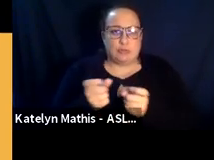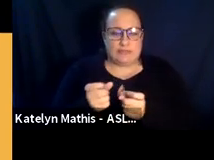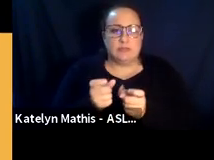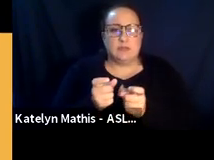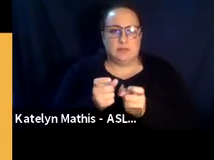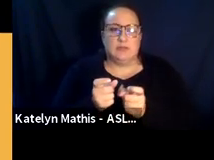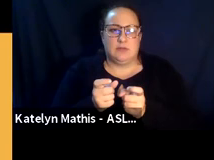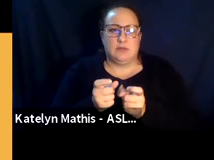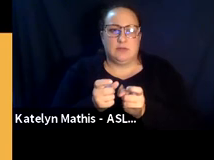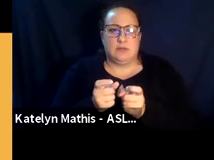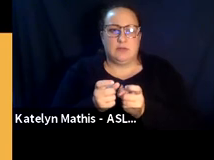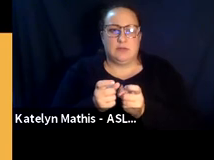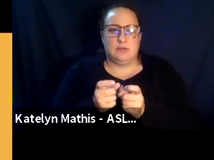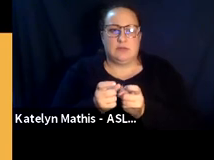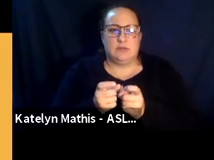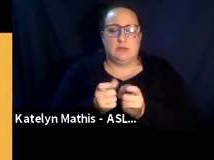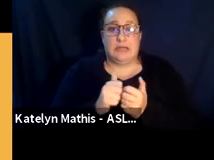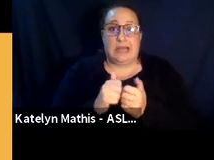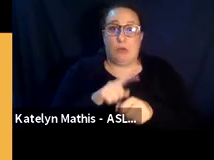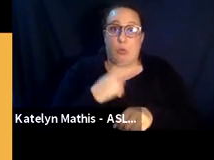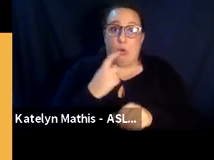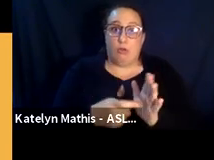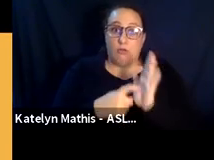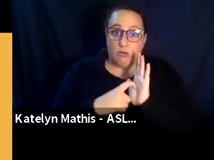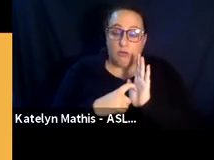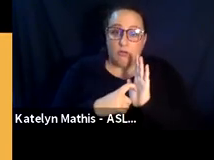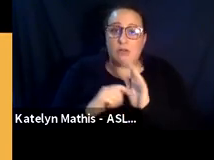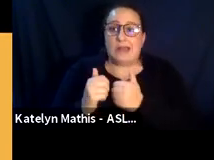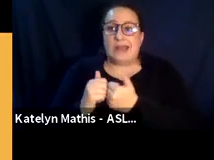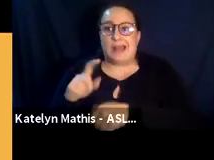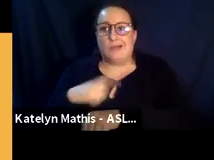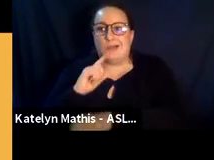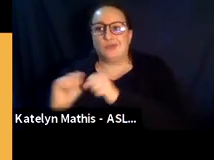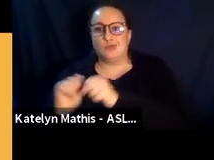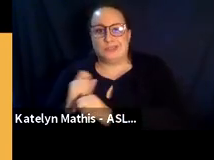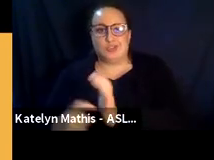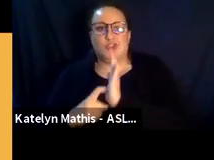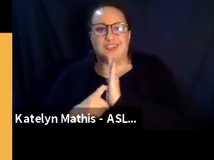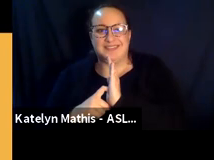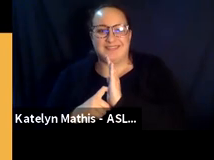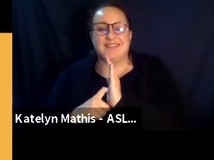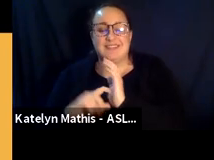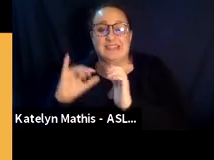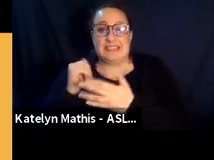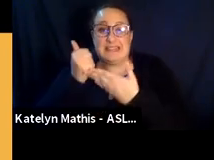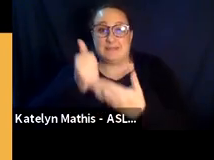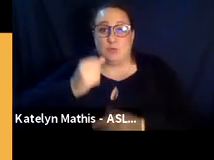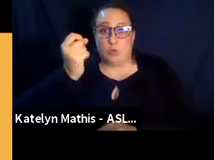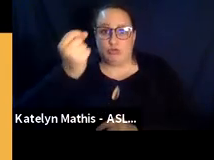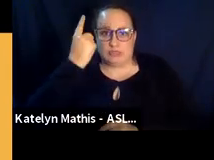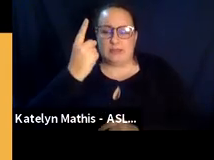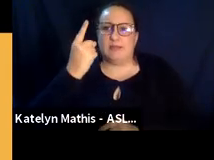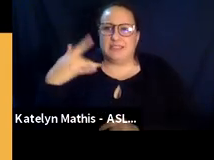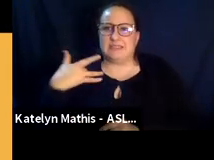is how long they think something will take, and then how long it took. That helps them to understand, because a lot of times they'll